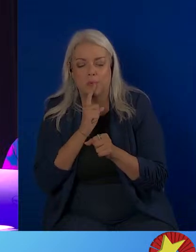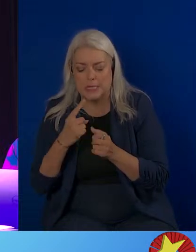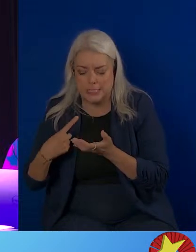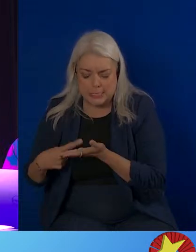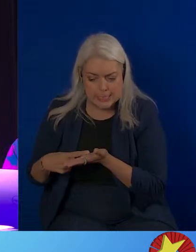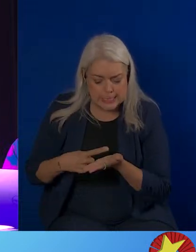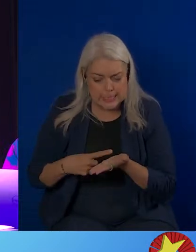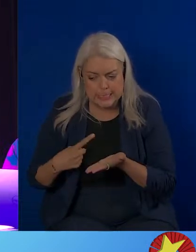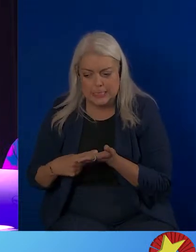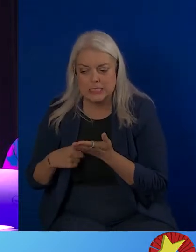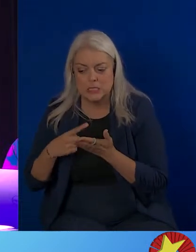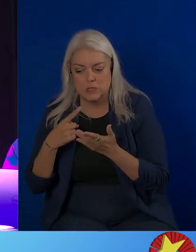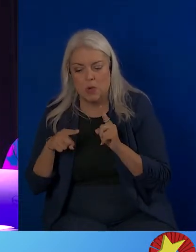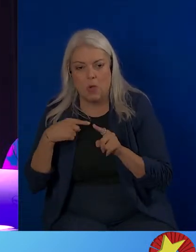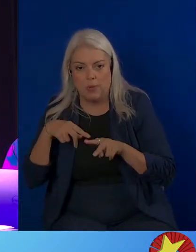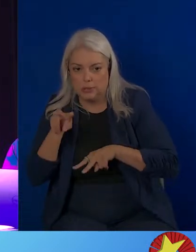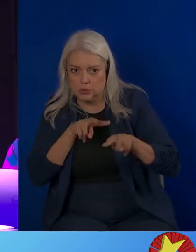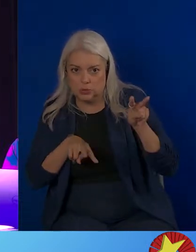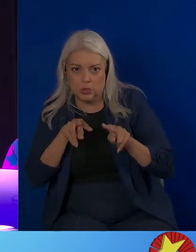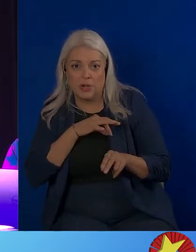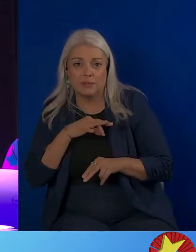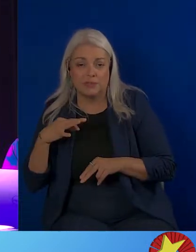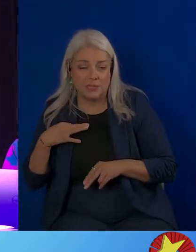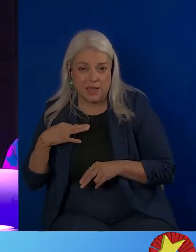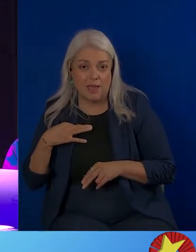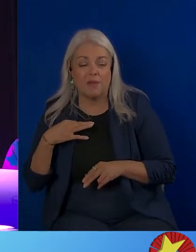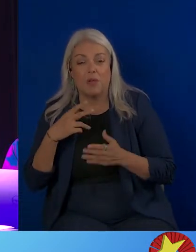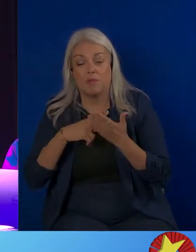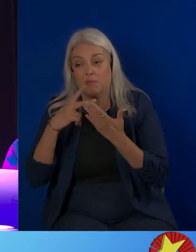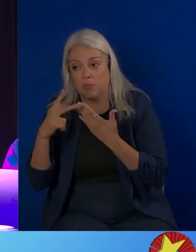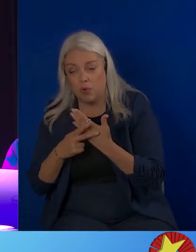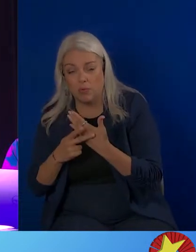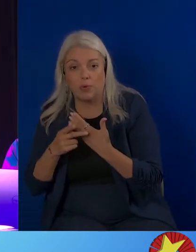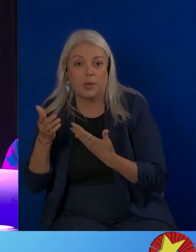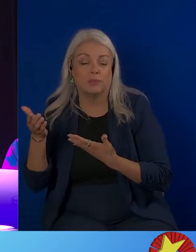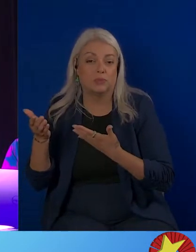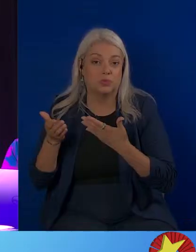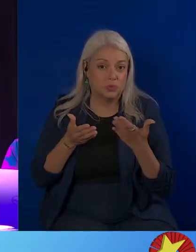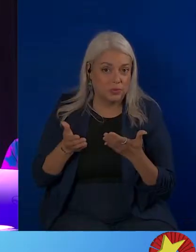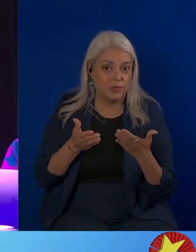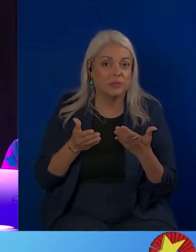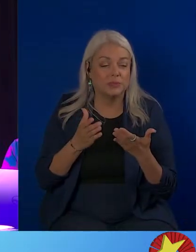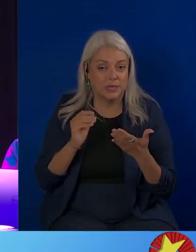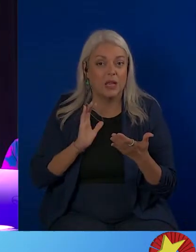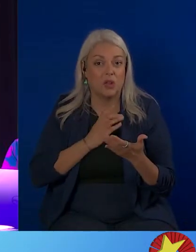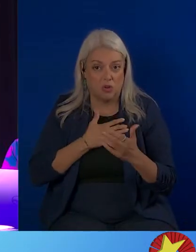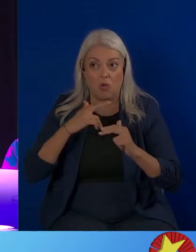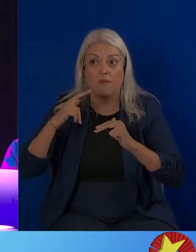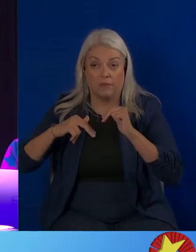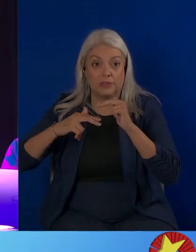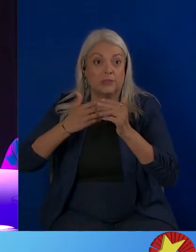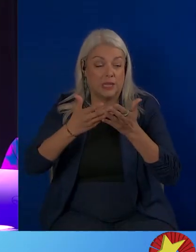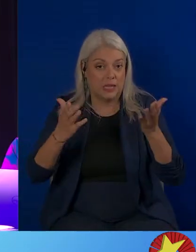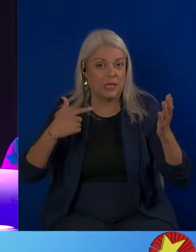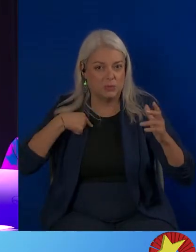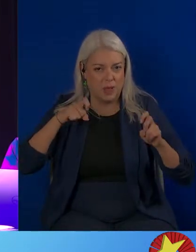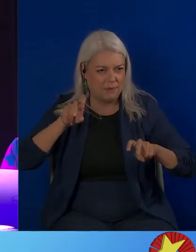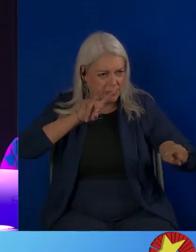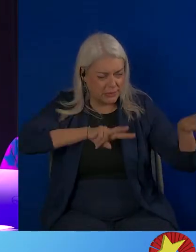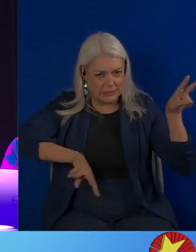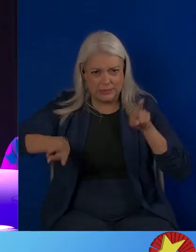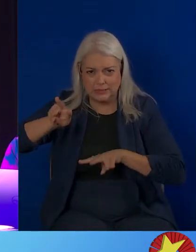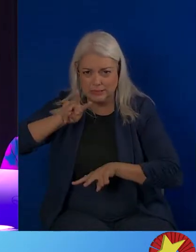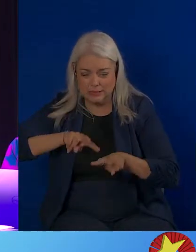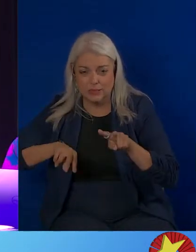as we look at our staff, our programs, and our services, as well as our facilities. We have